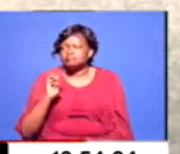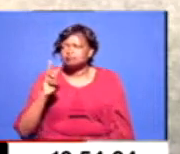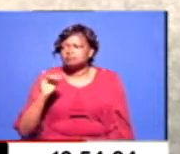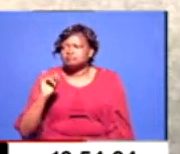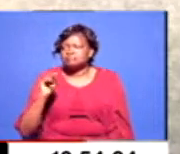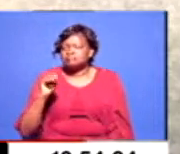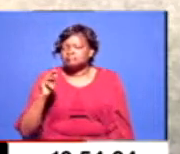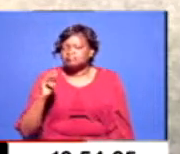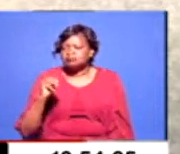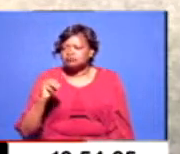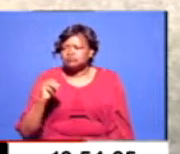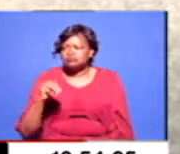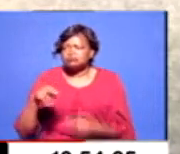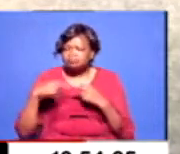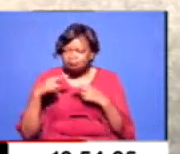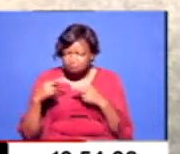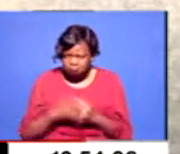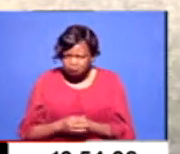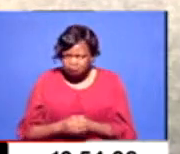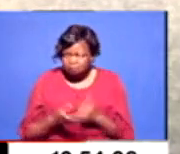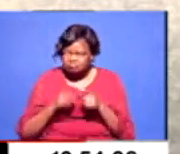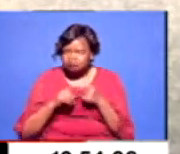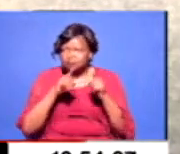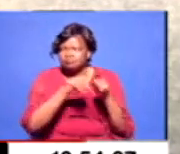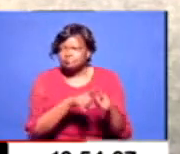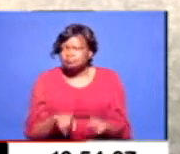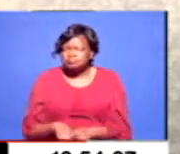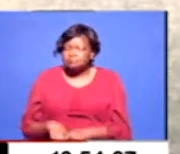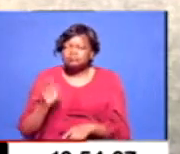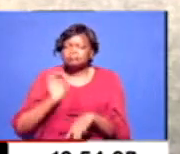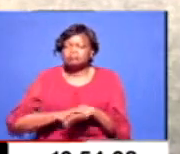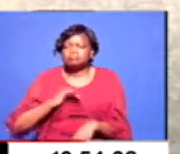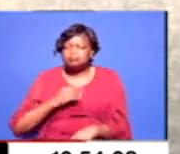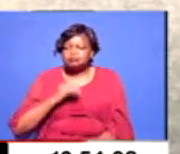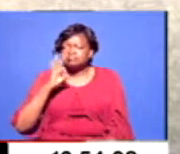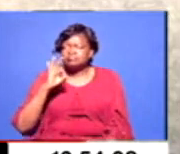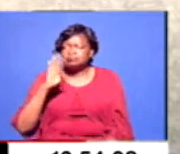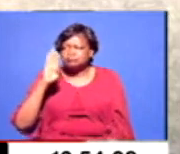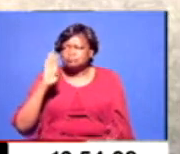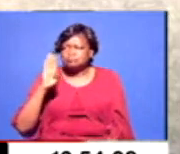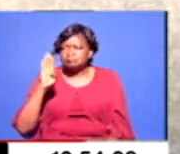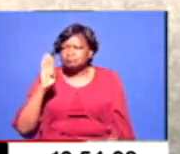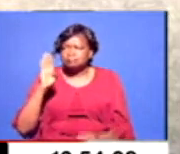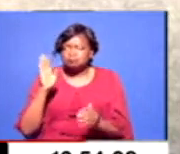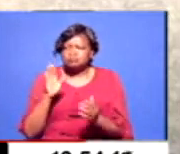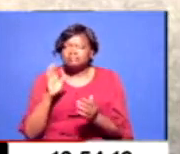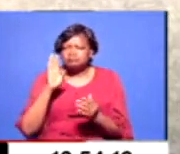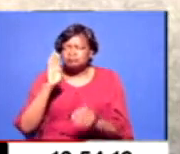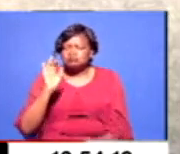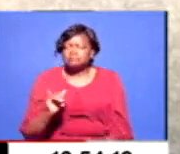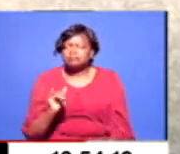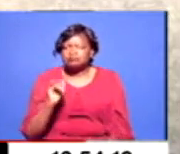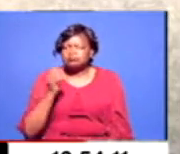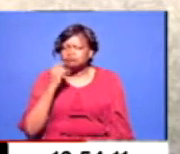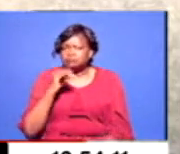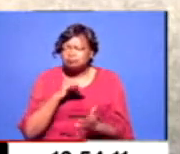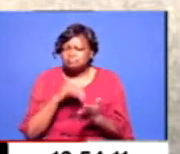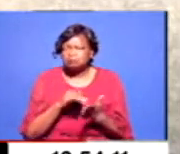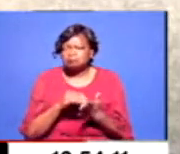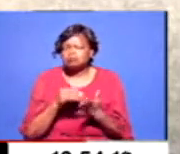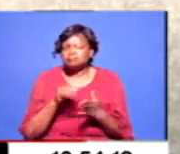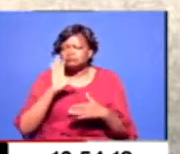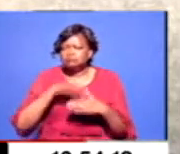pin or the location. You can also get us on Facebook under the name Beryls Medical Center Sanitary Towels